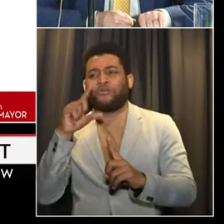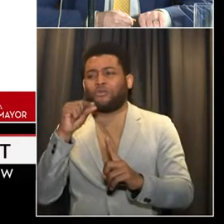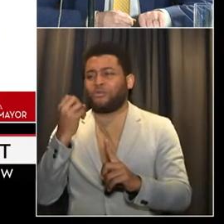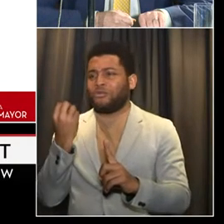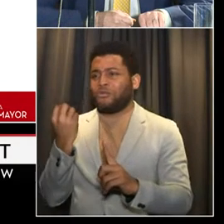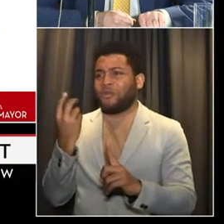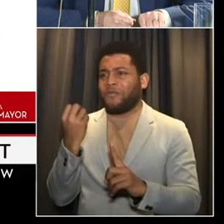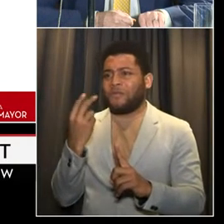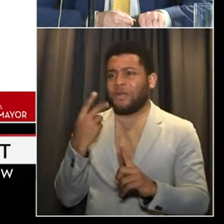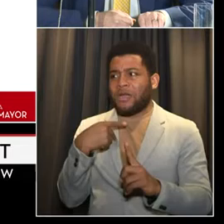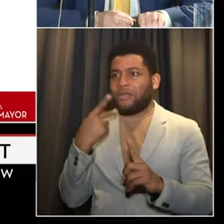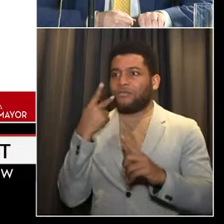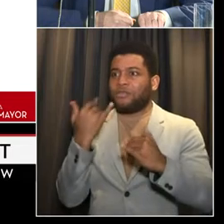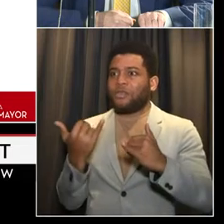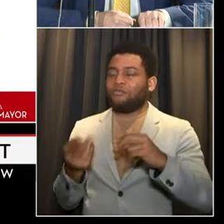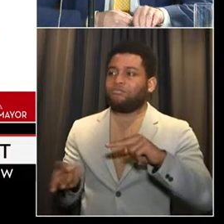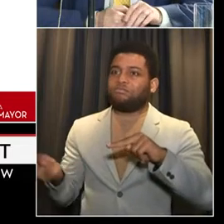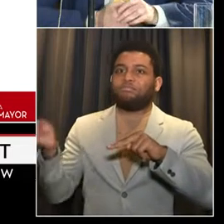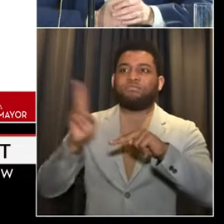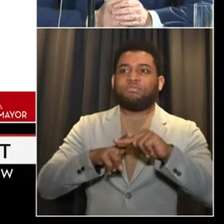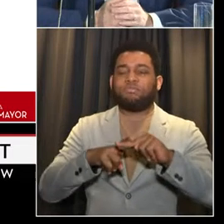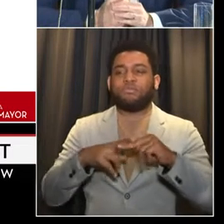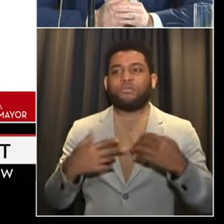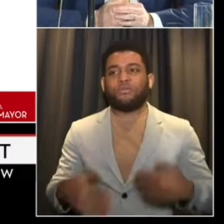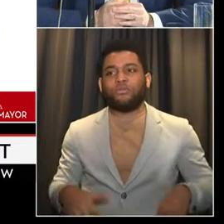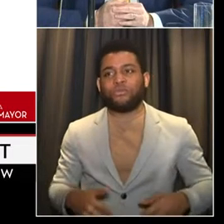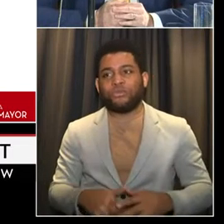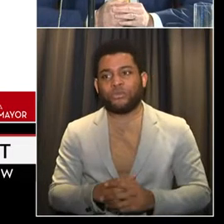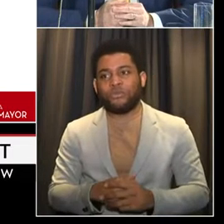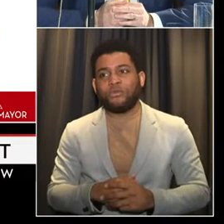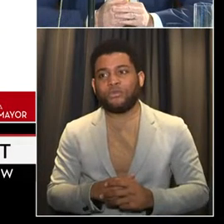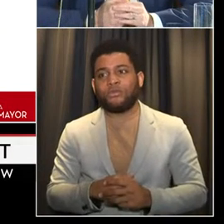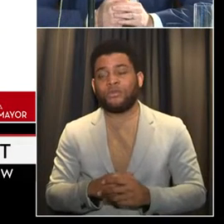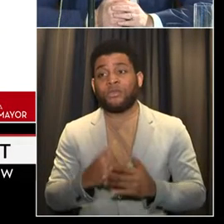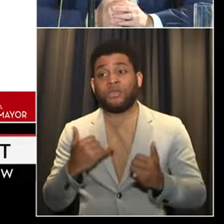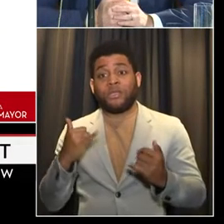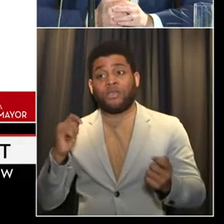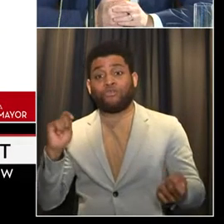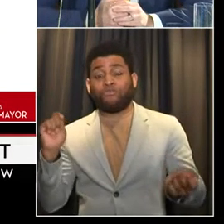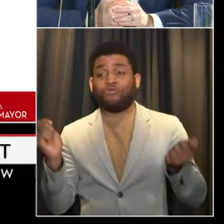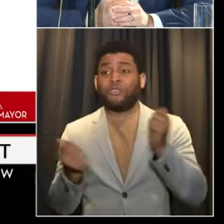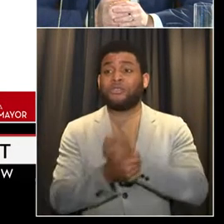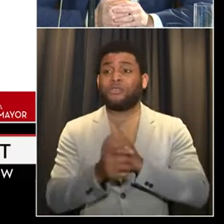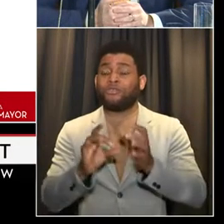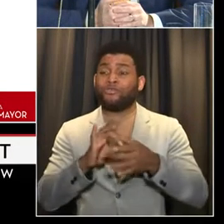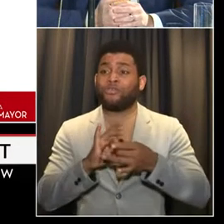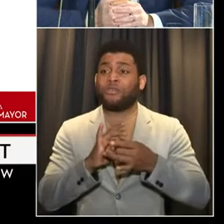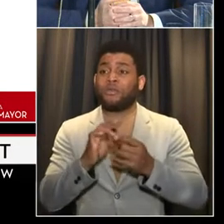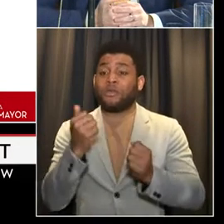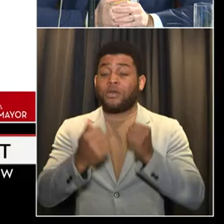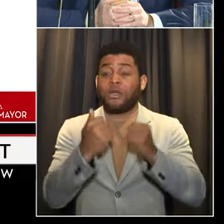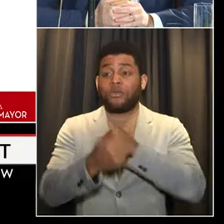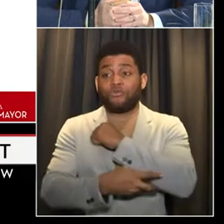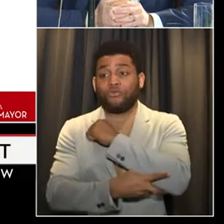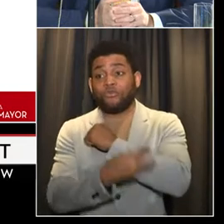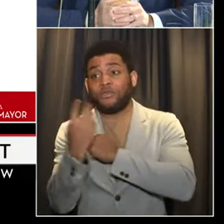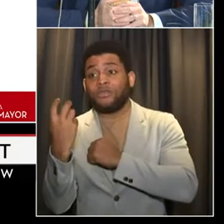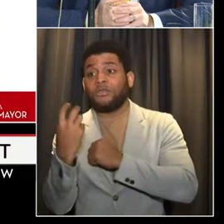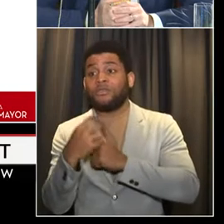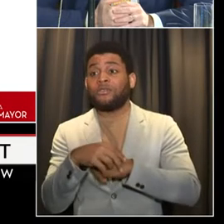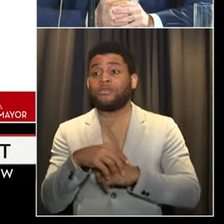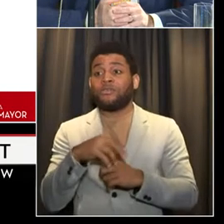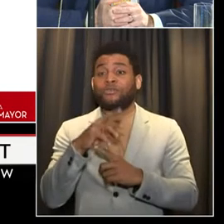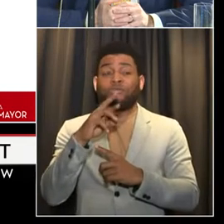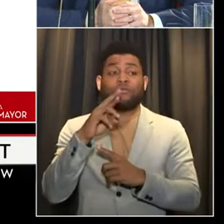seen overall in crime across the city when it comes to carjackings, robberies, crimes involving cars, quite frankly,